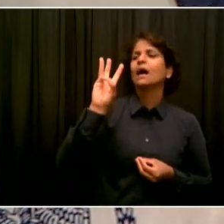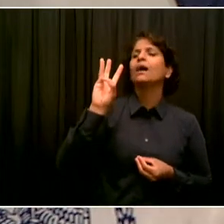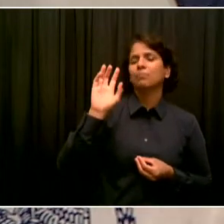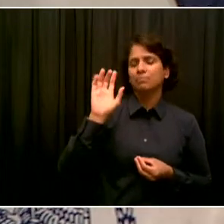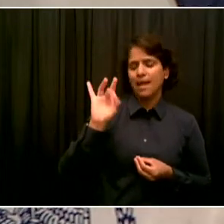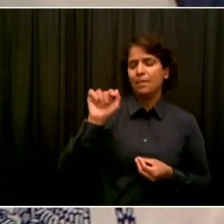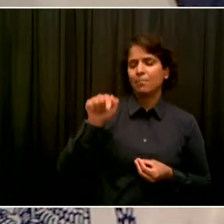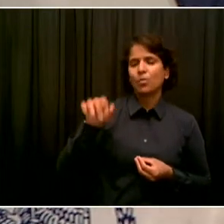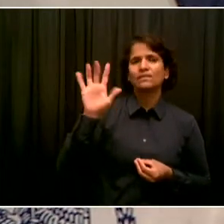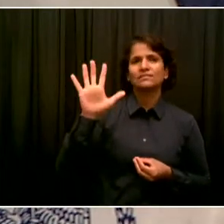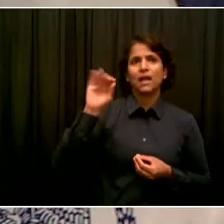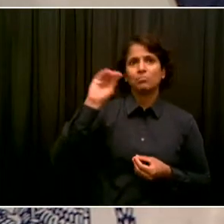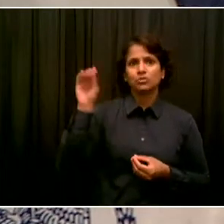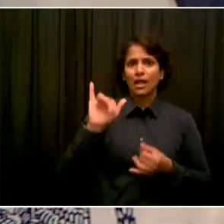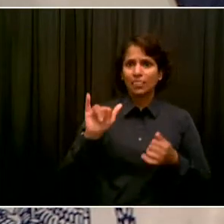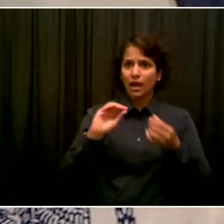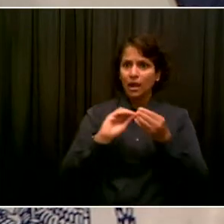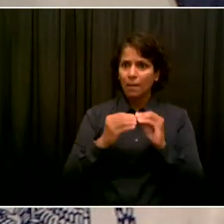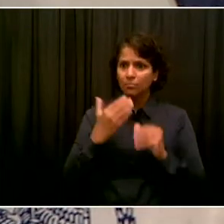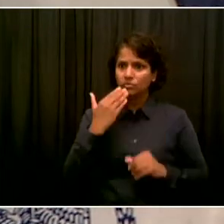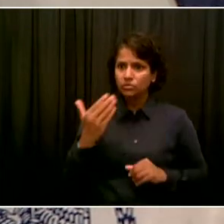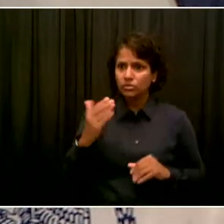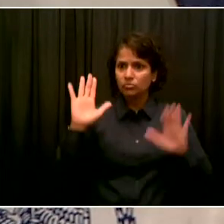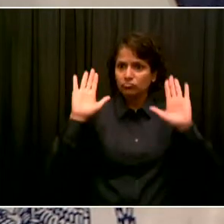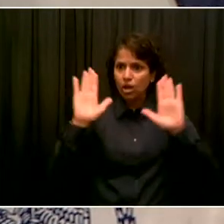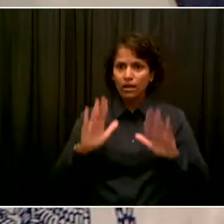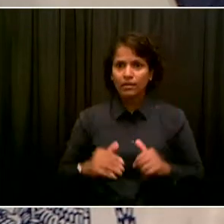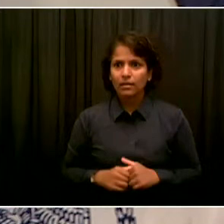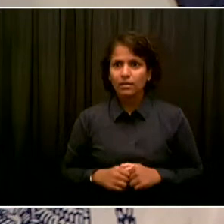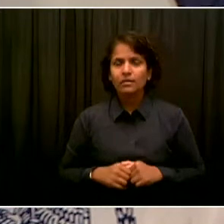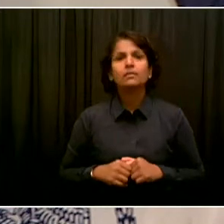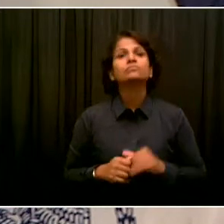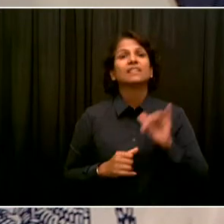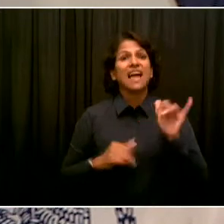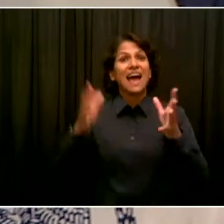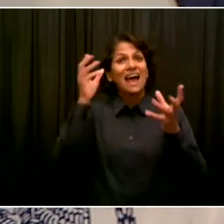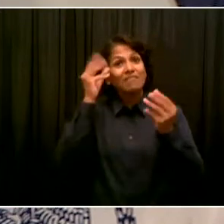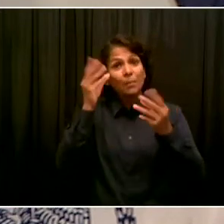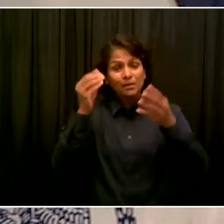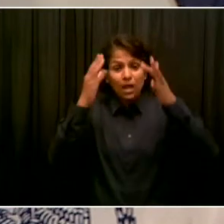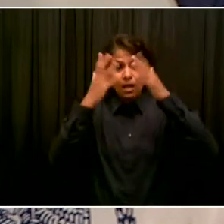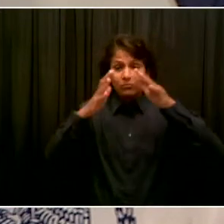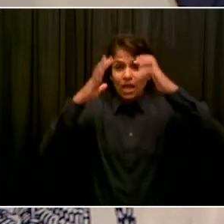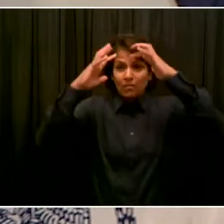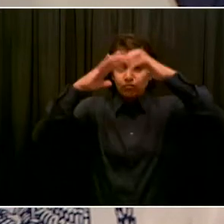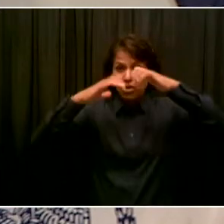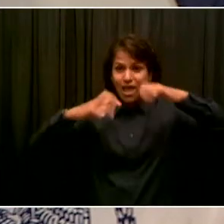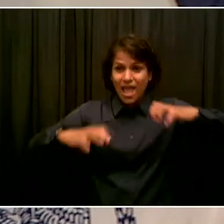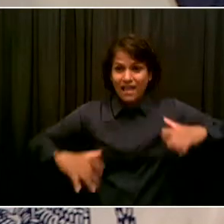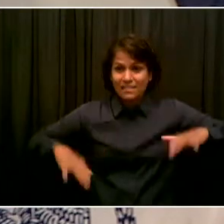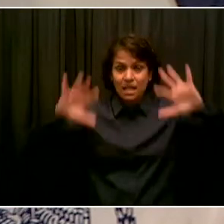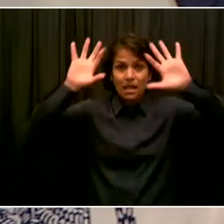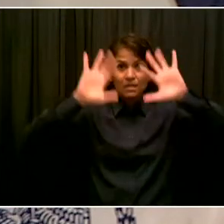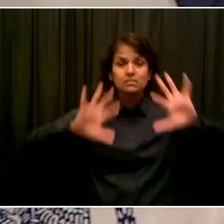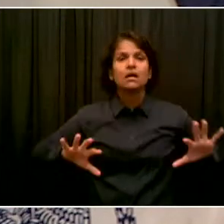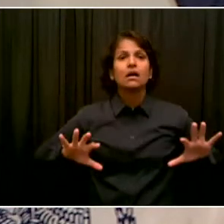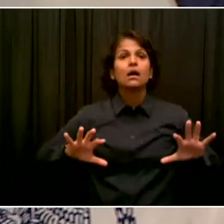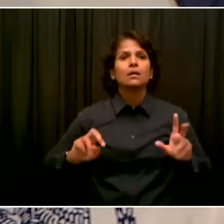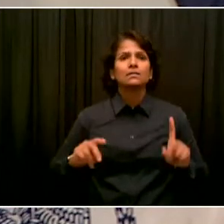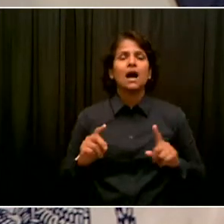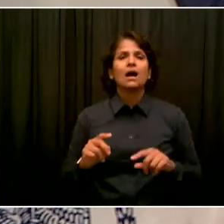weeks. In terms of breaking it out, the more we can break out, the better. Sometimes there's limits on how much we